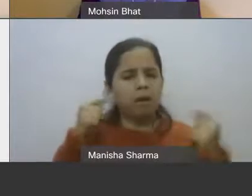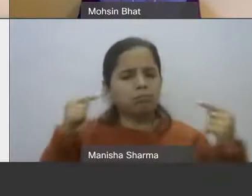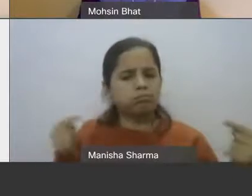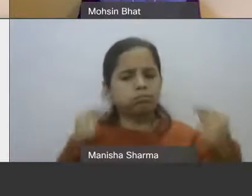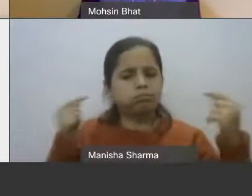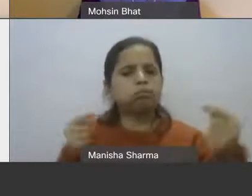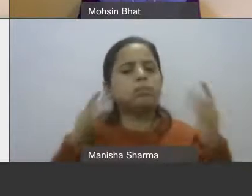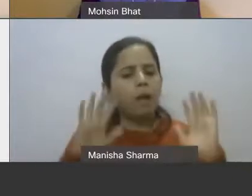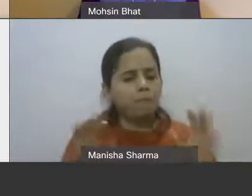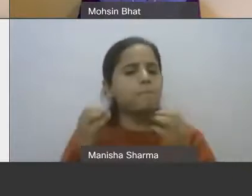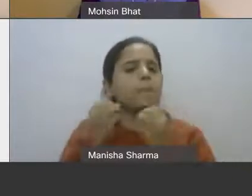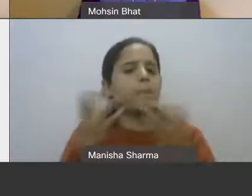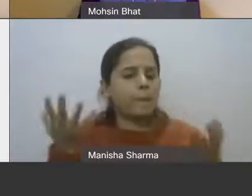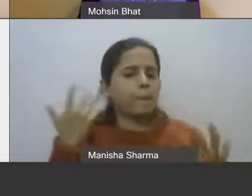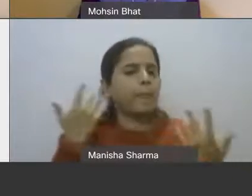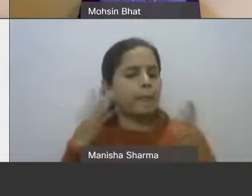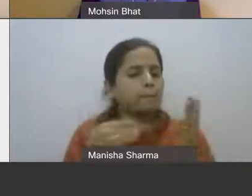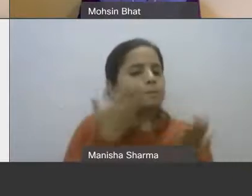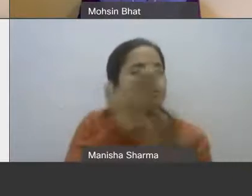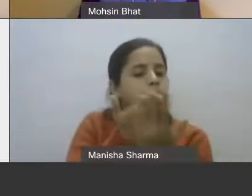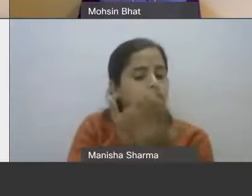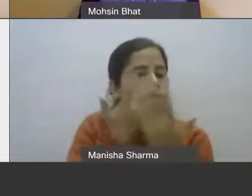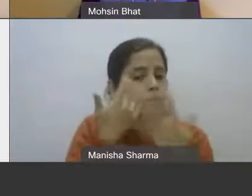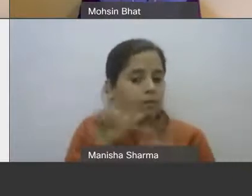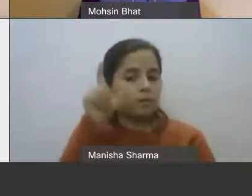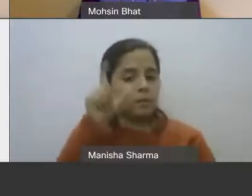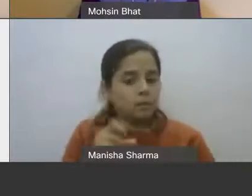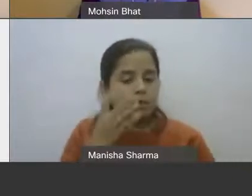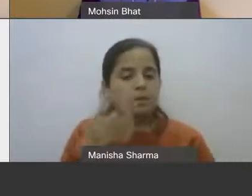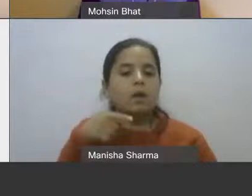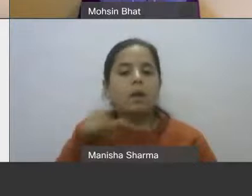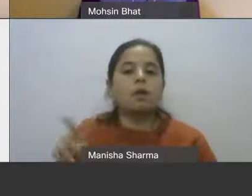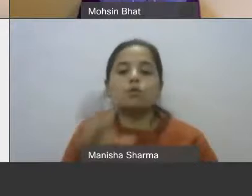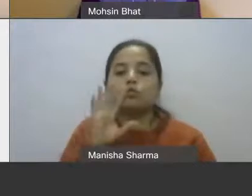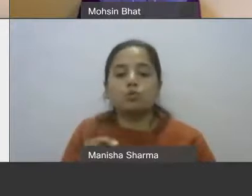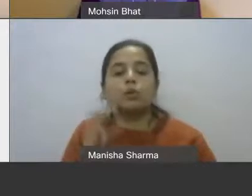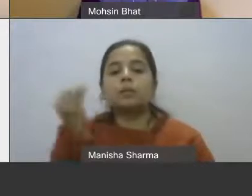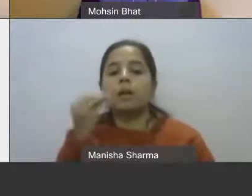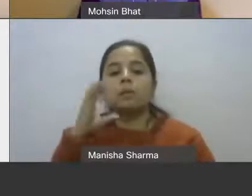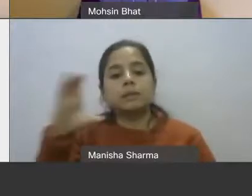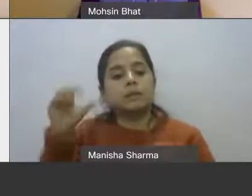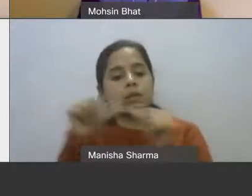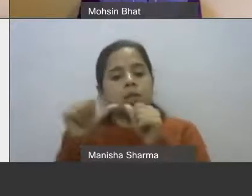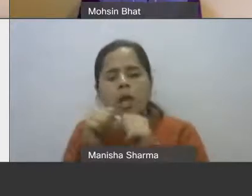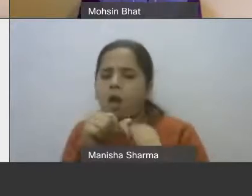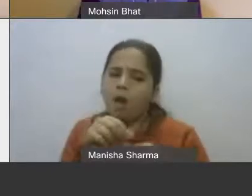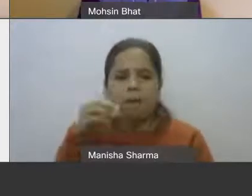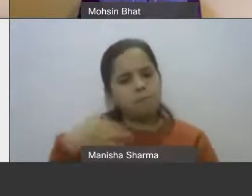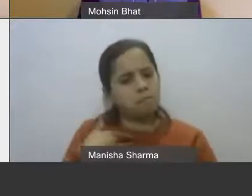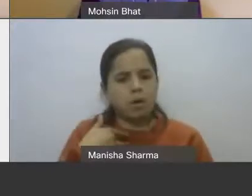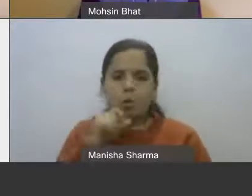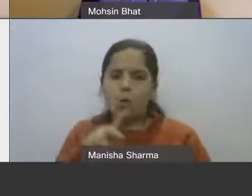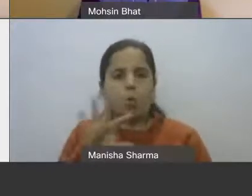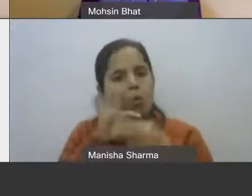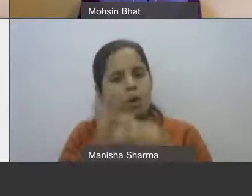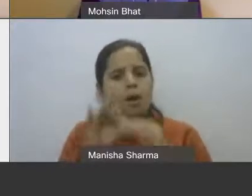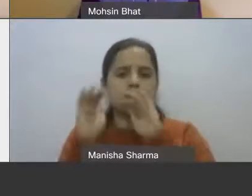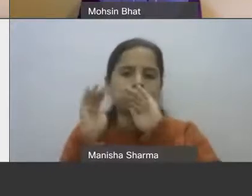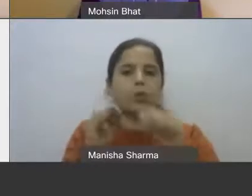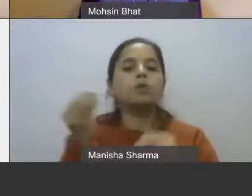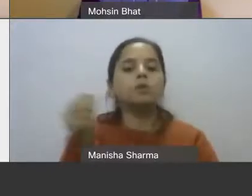are made by people who are in favor of the constitutionality of the CAA is that what it wants